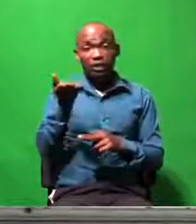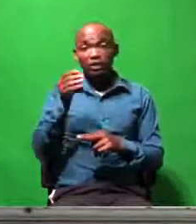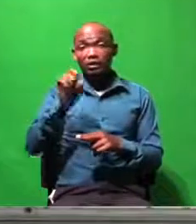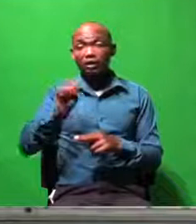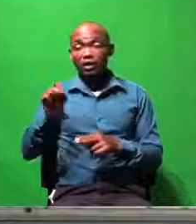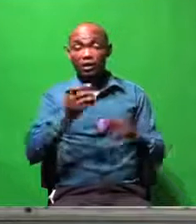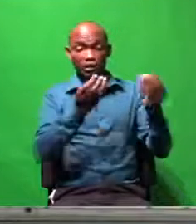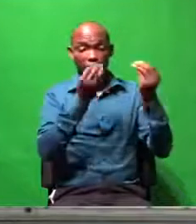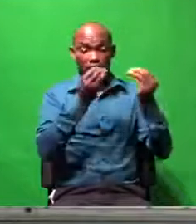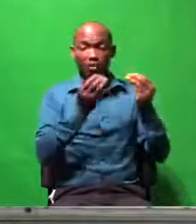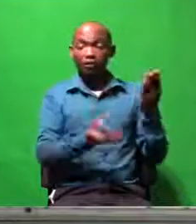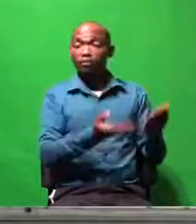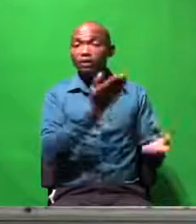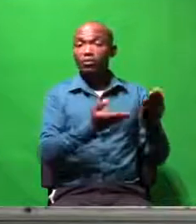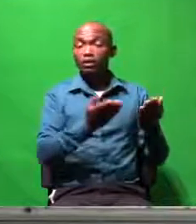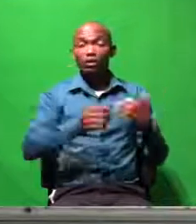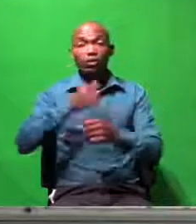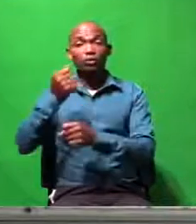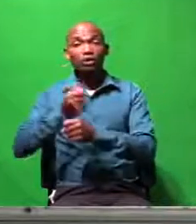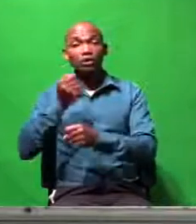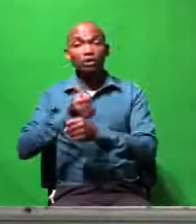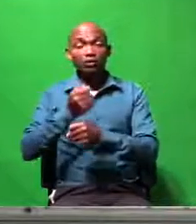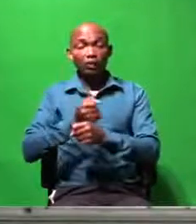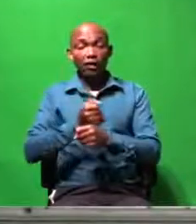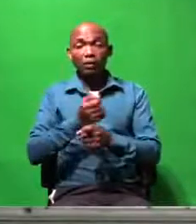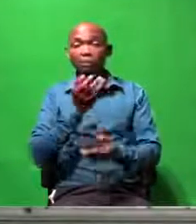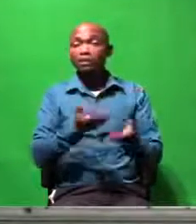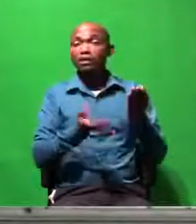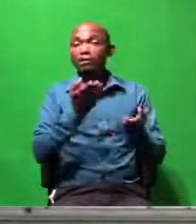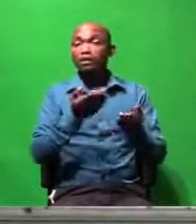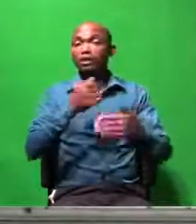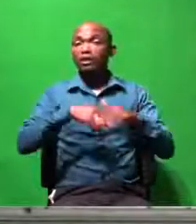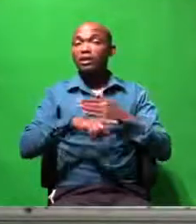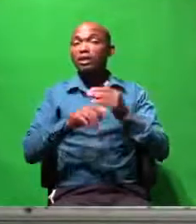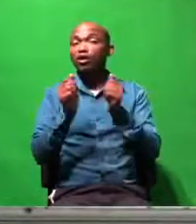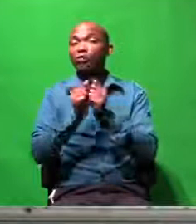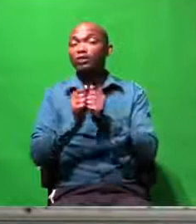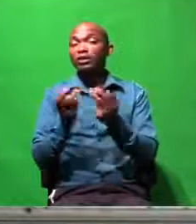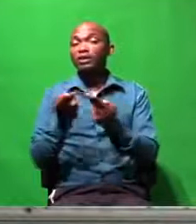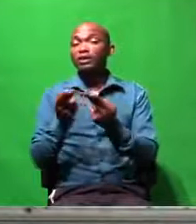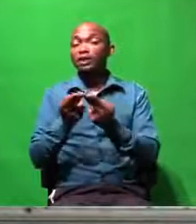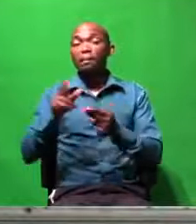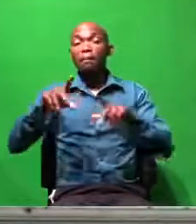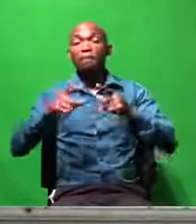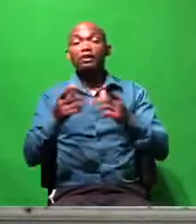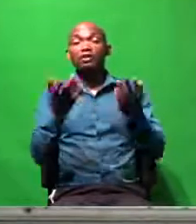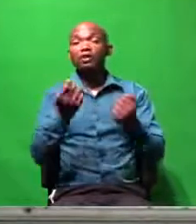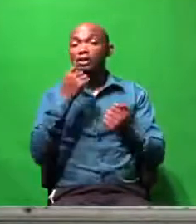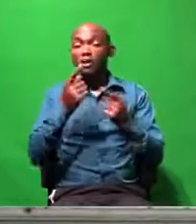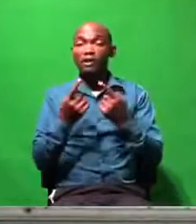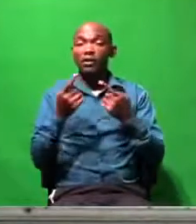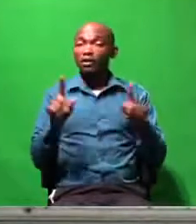of measurement, only can deal with a single measurement of all the object is the same. But you can say is a